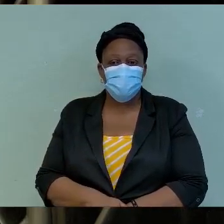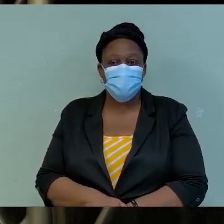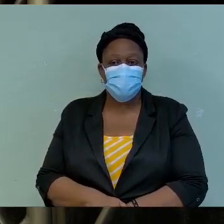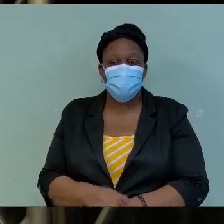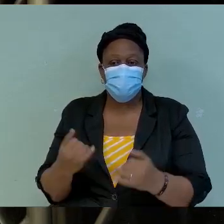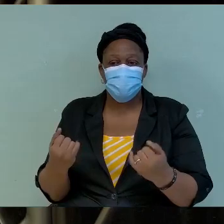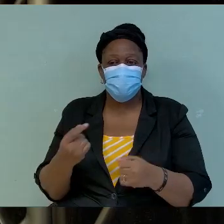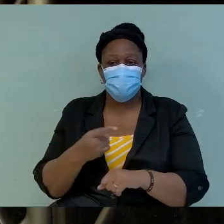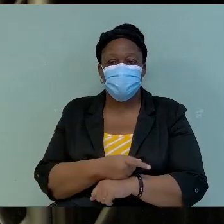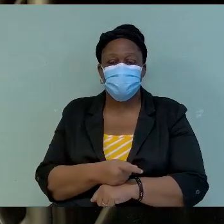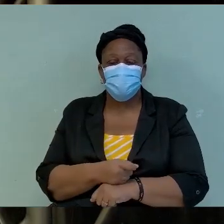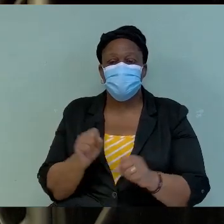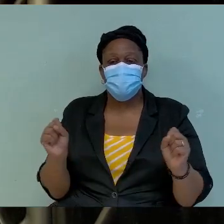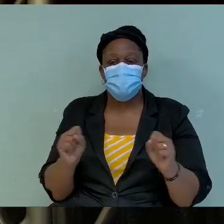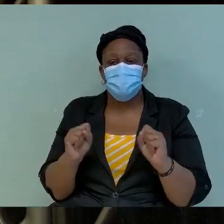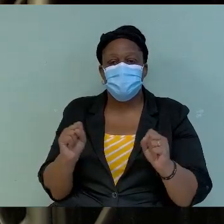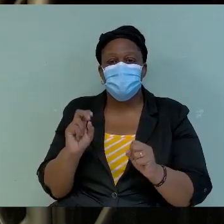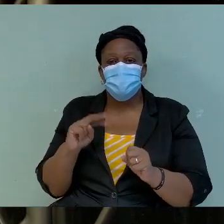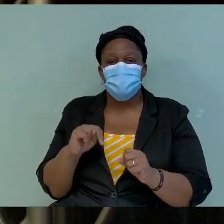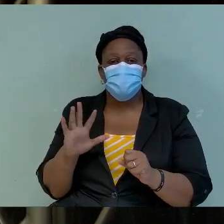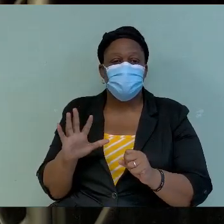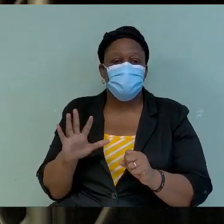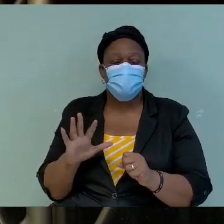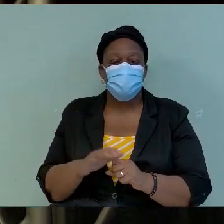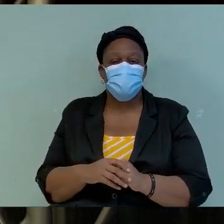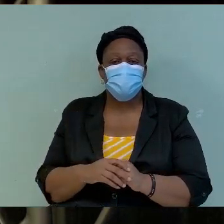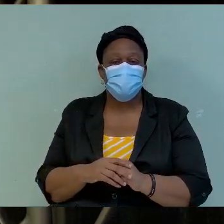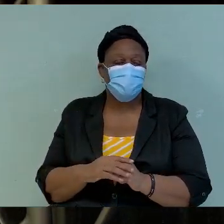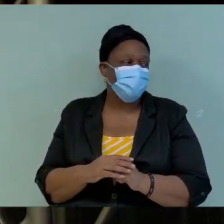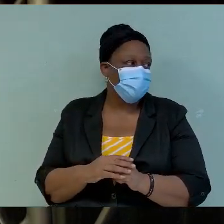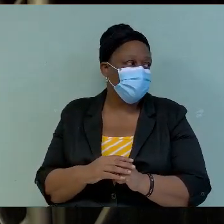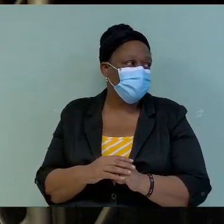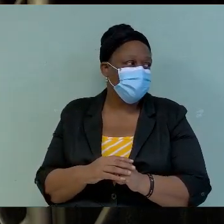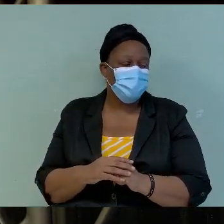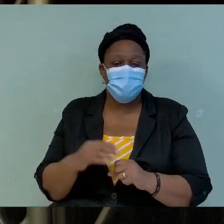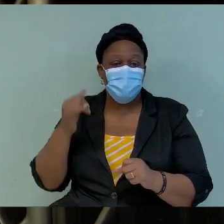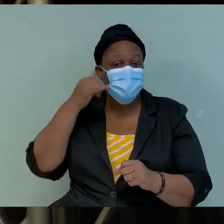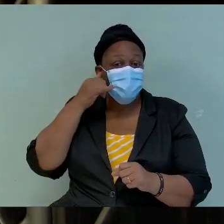Today, Saturday 25th, the updates are as follows.